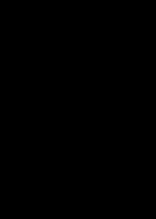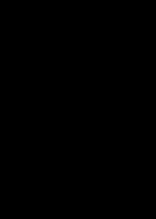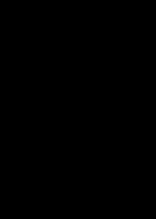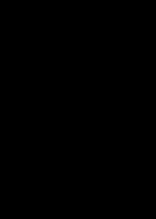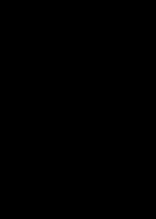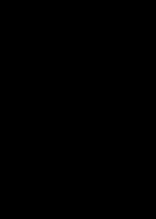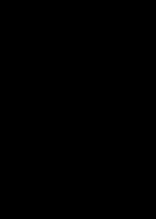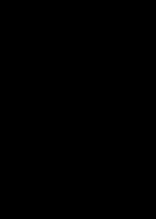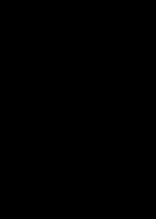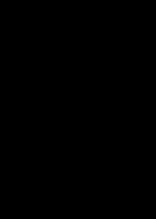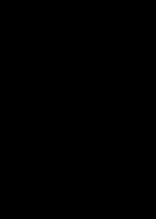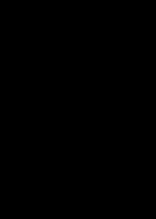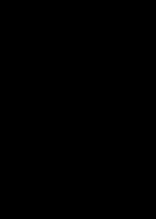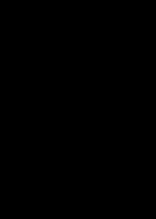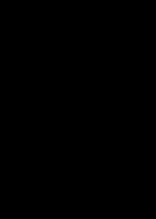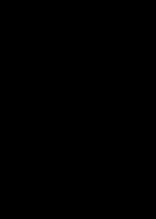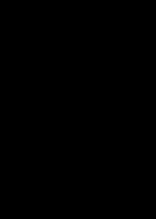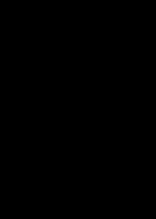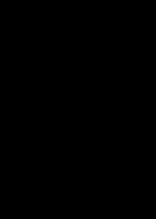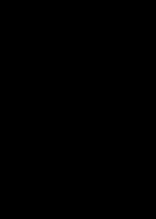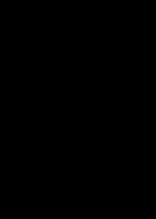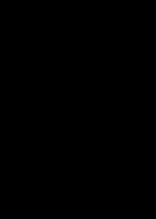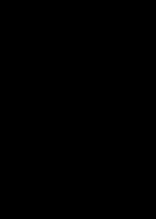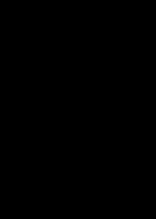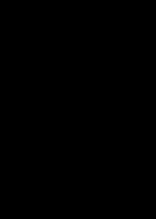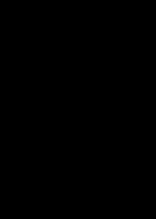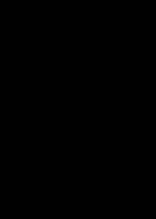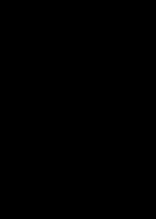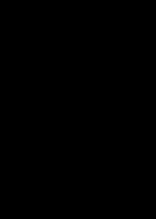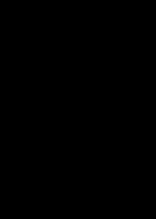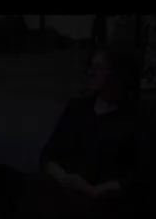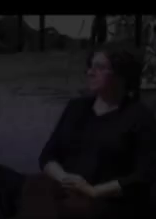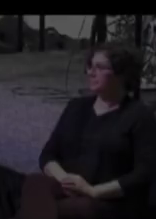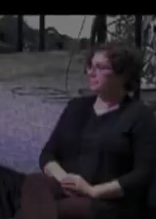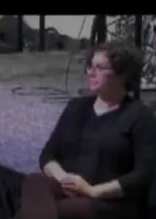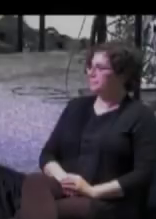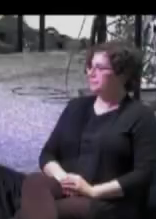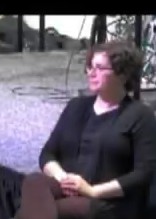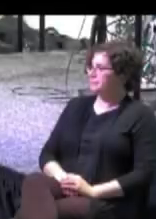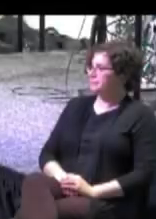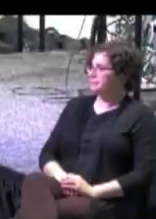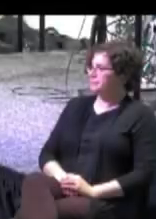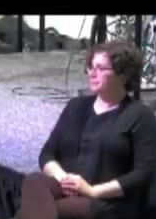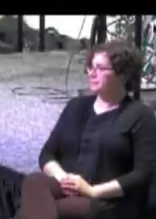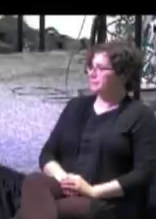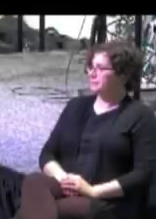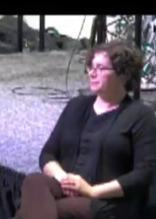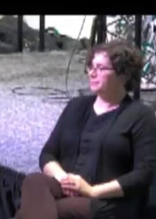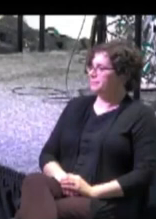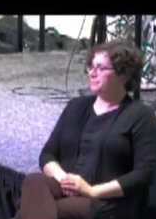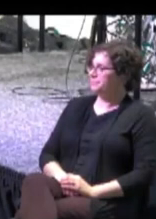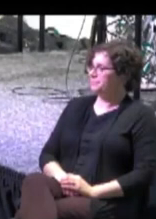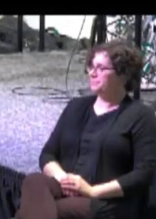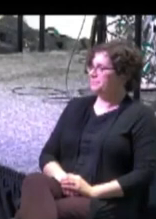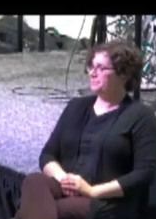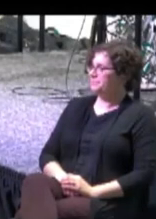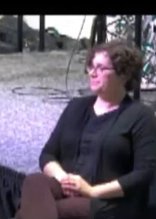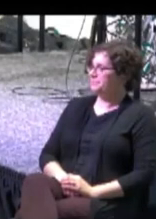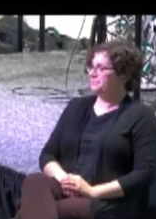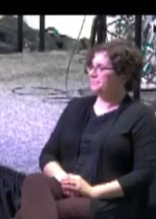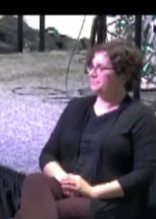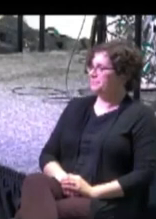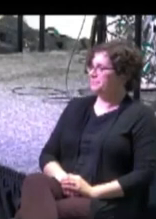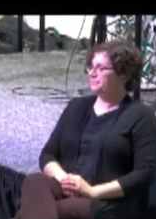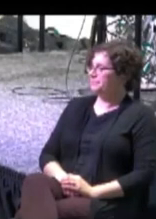1:3:16. Comece iti vincus vi in anio vici panimil Dios, si ec cohas vi